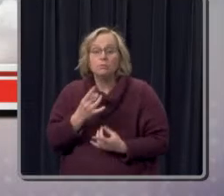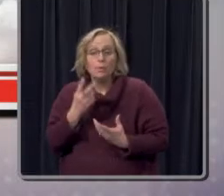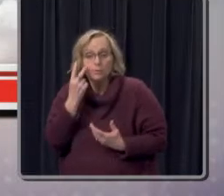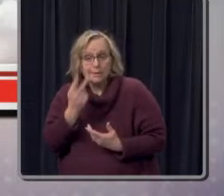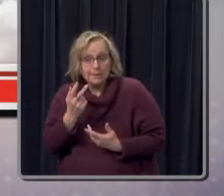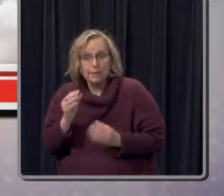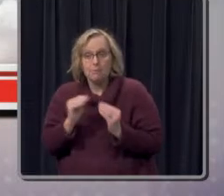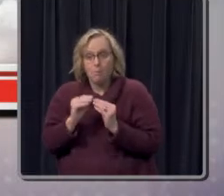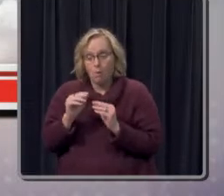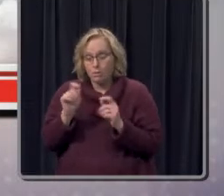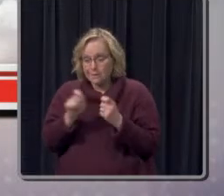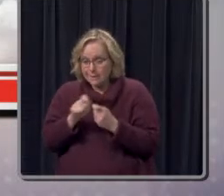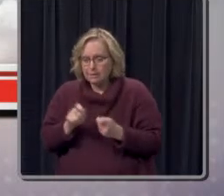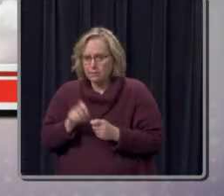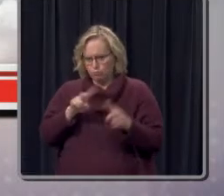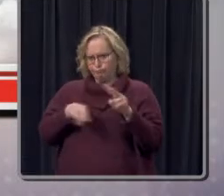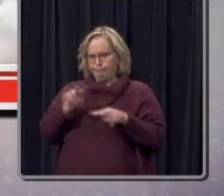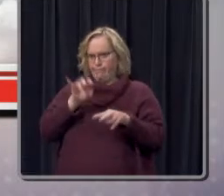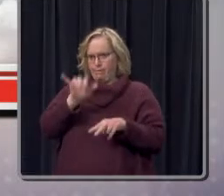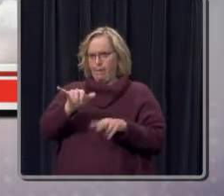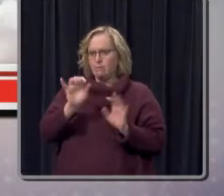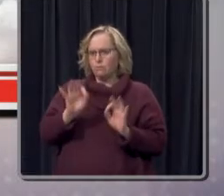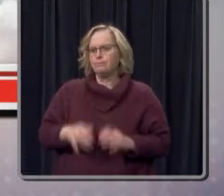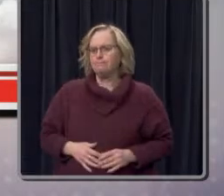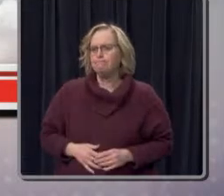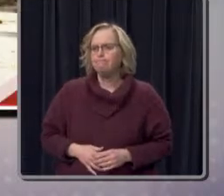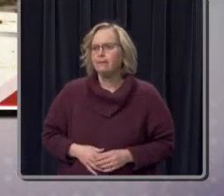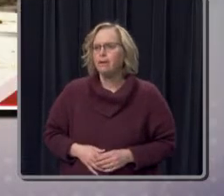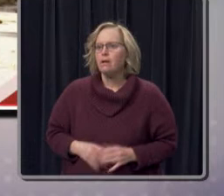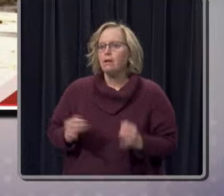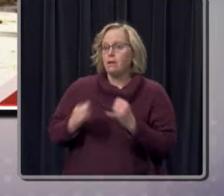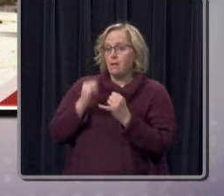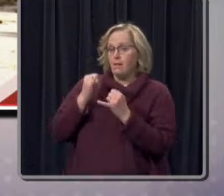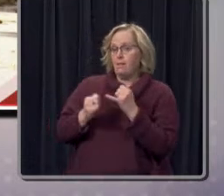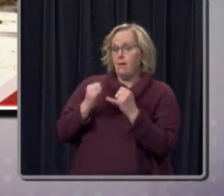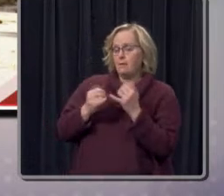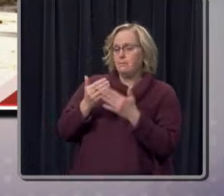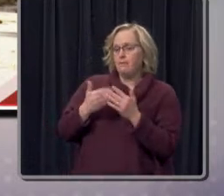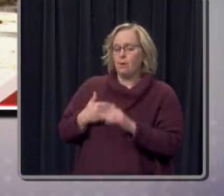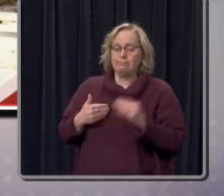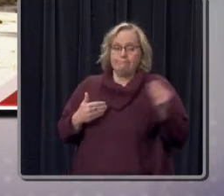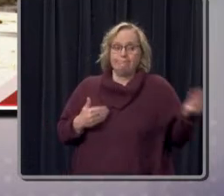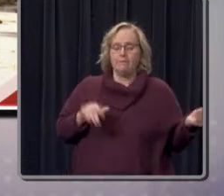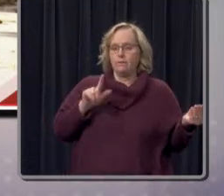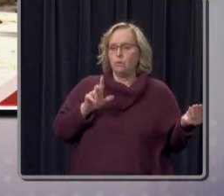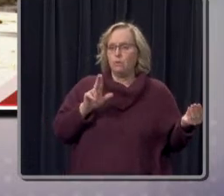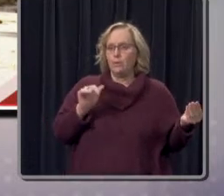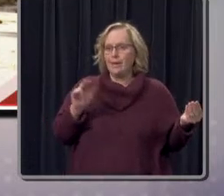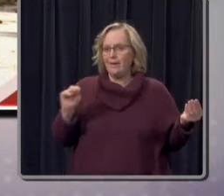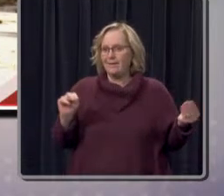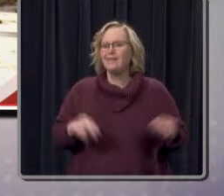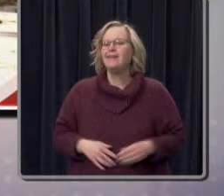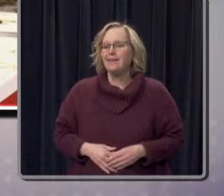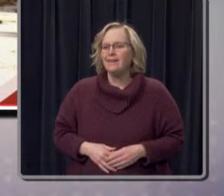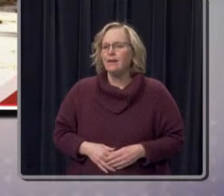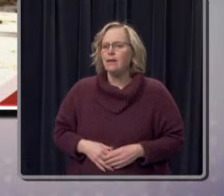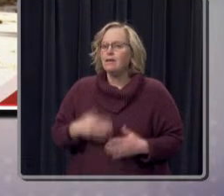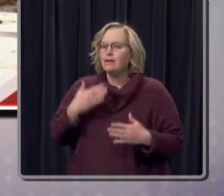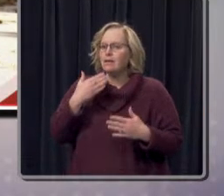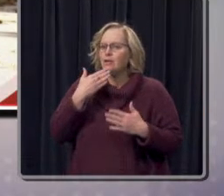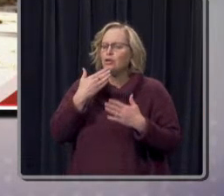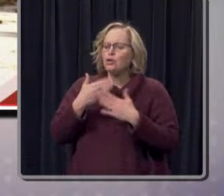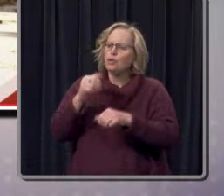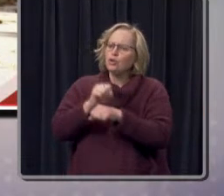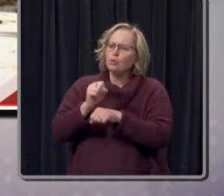to explore that work. And then last thing before I hand it over to Luann, good work